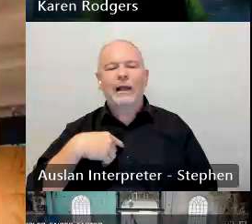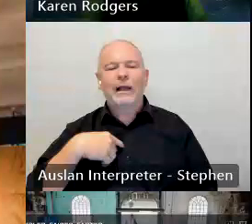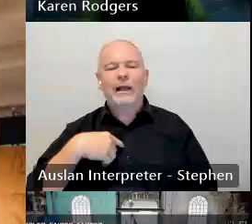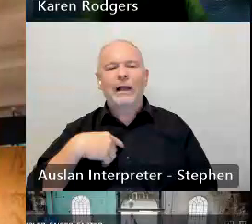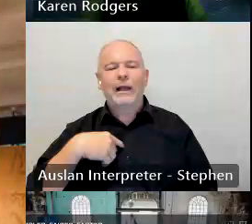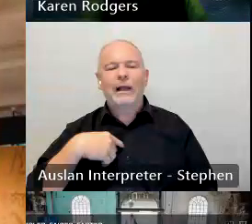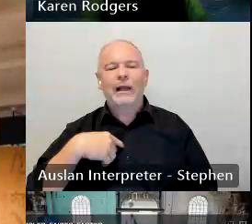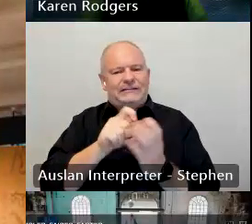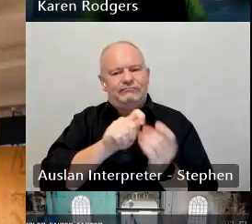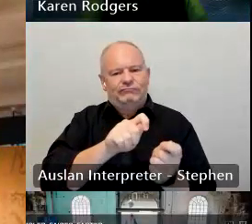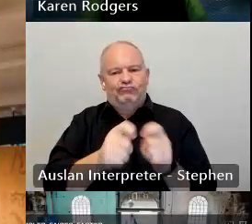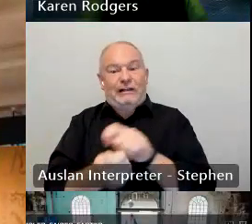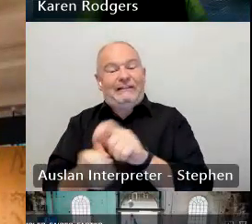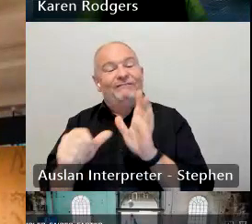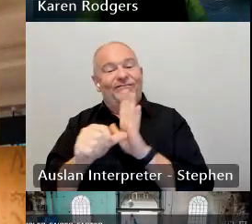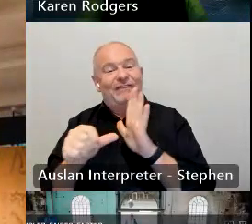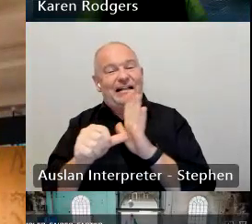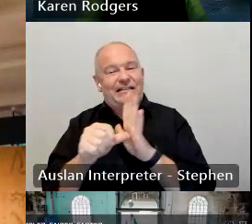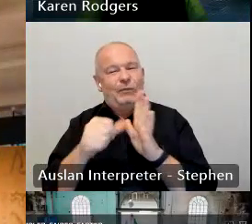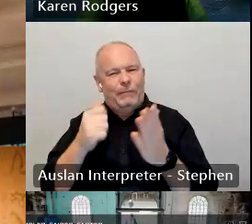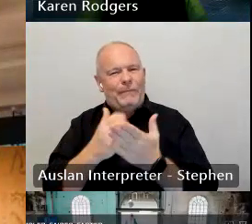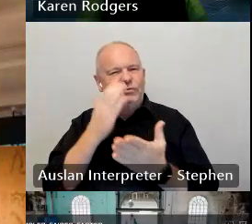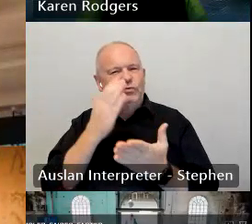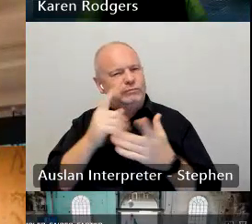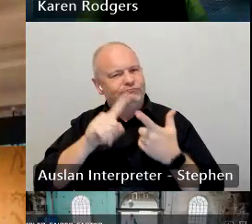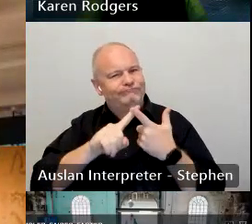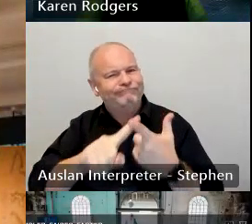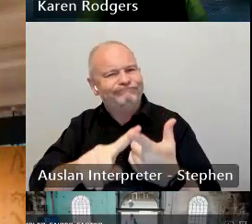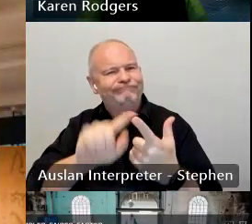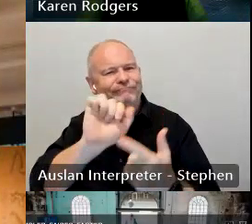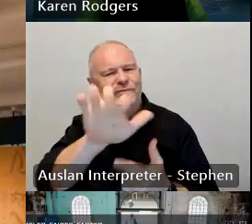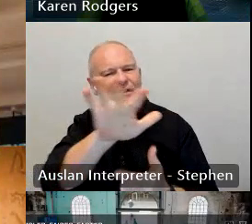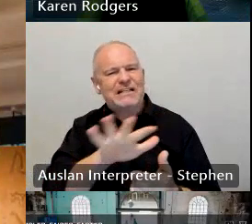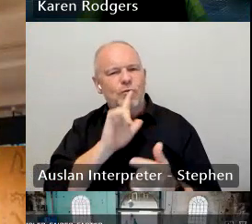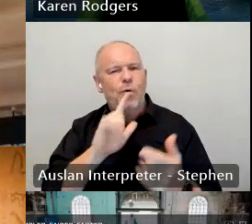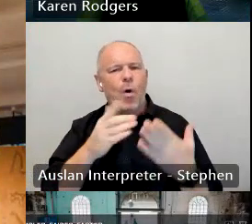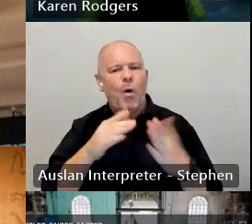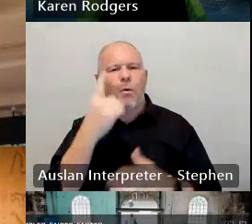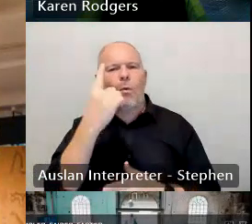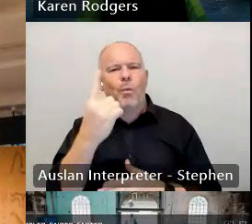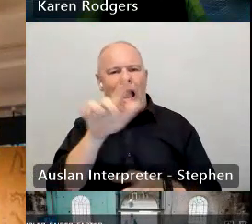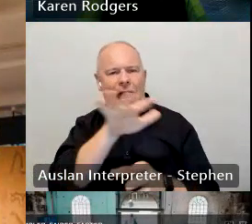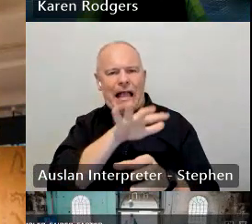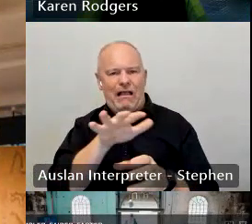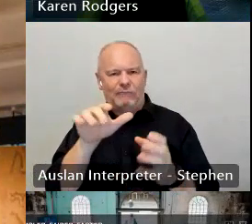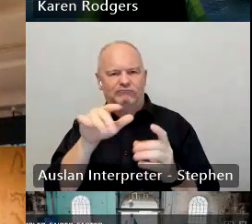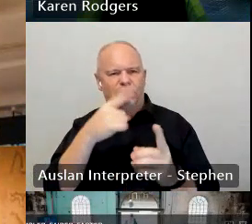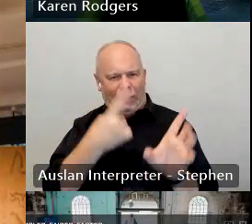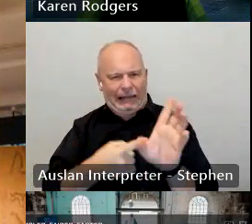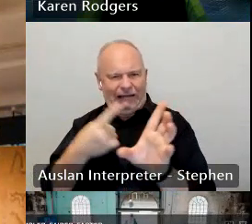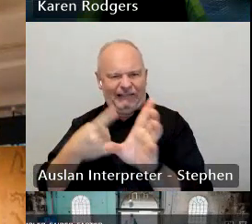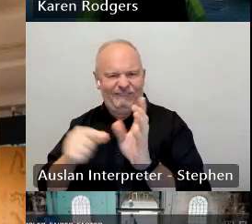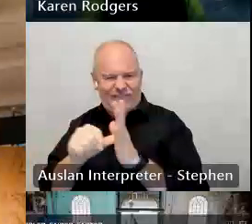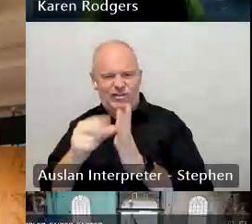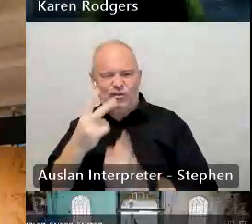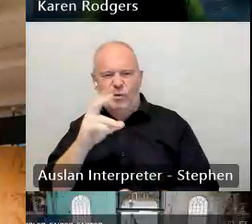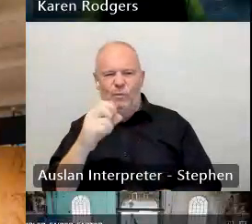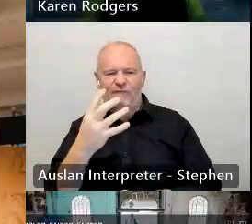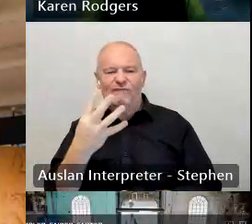the stability of our arts and cultural sector. So we'll open one round of annual funding in 2024